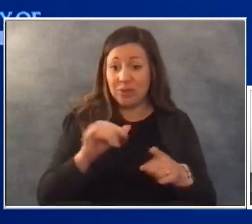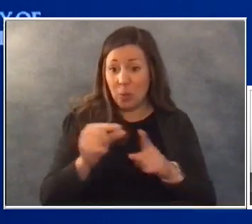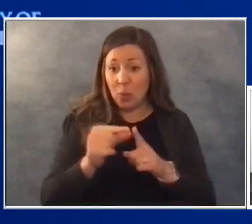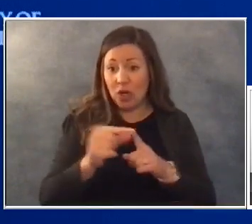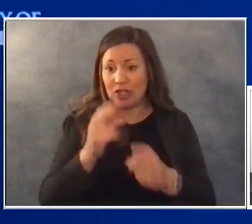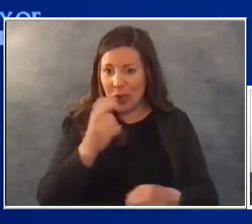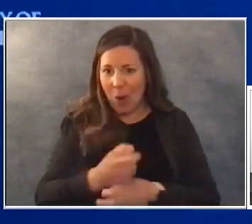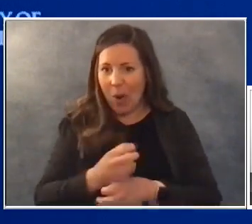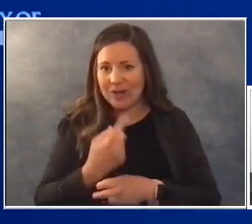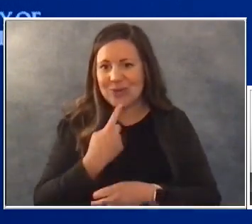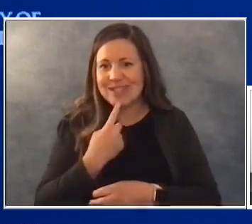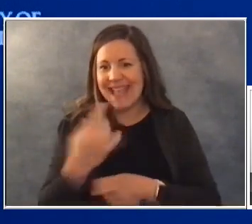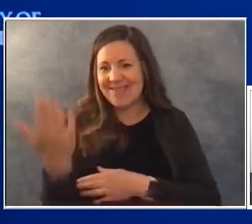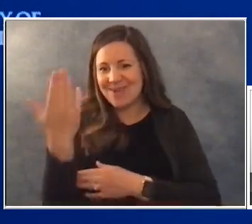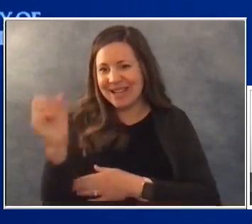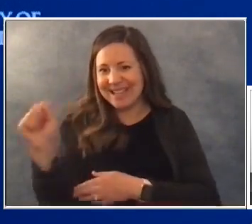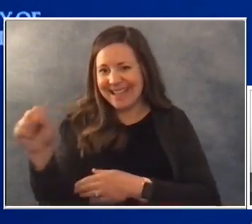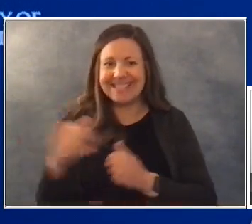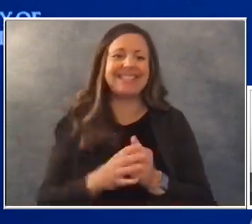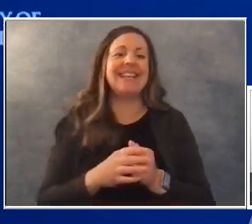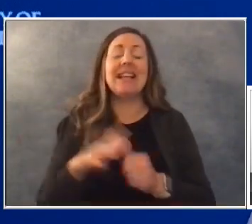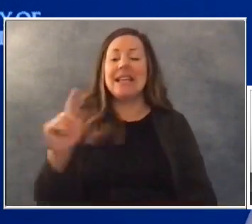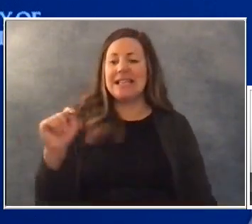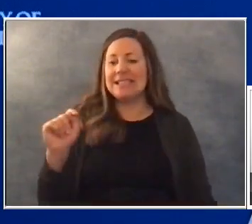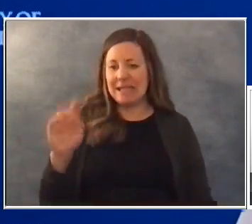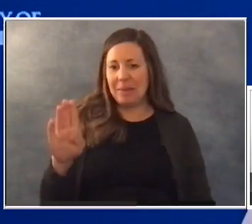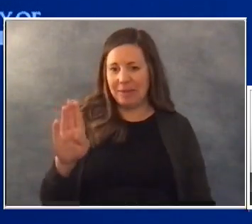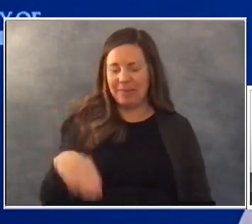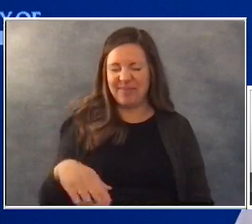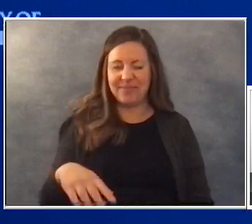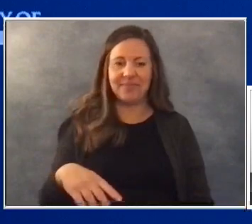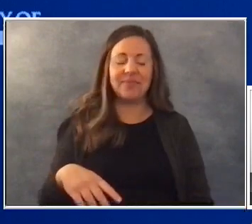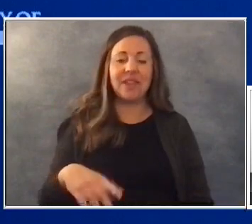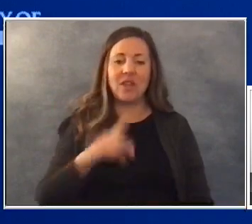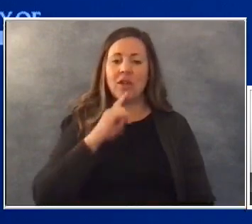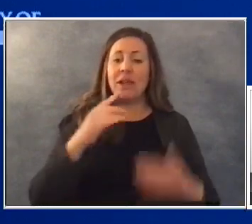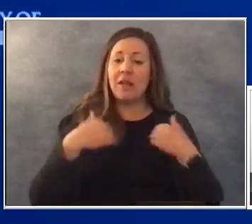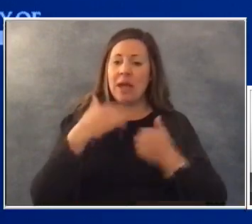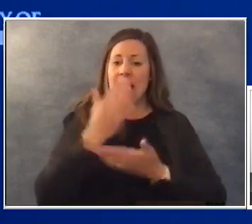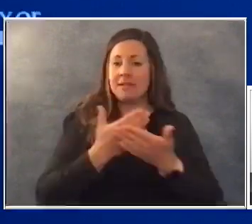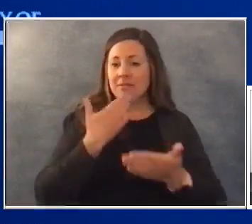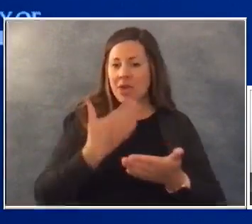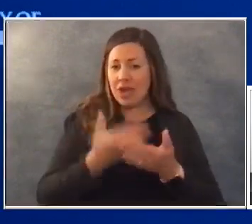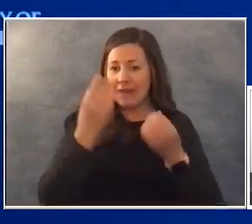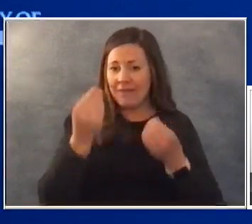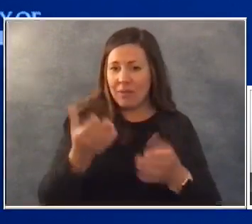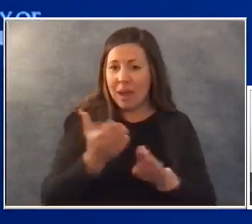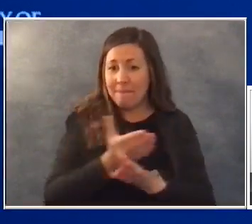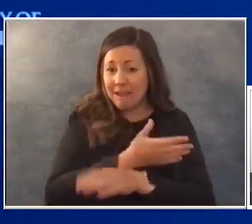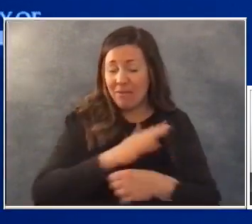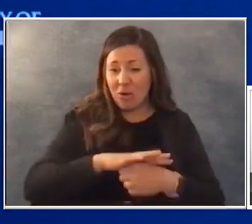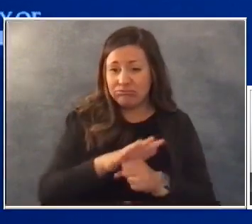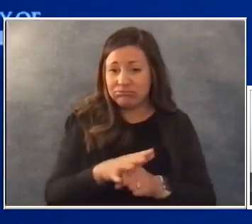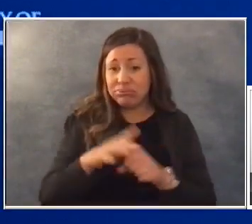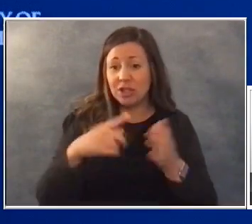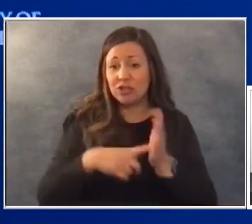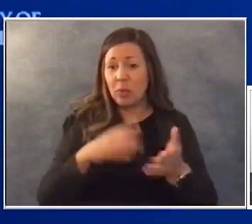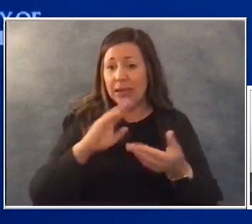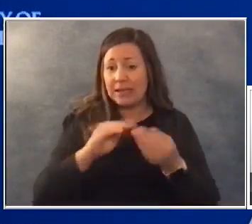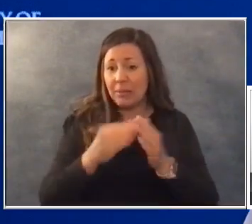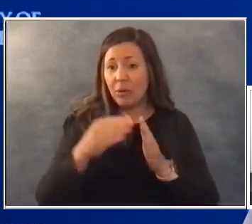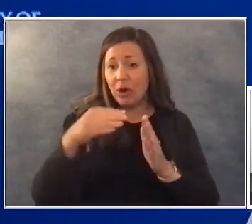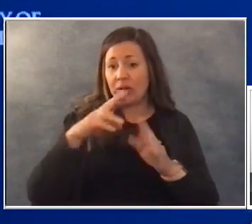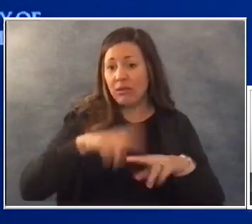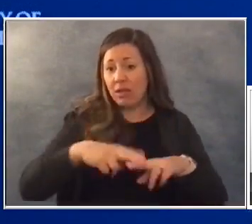know. Certainly we had some good data before the pandemic showing decrease in rates, but I